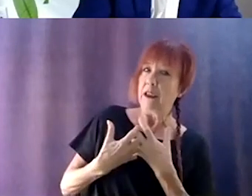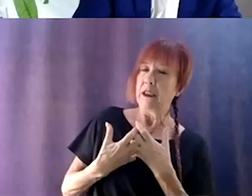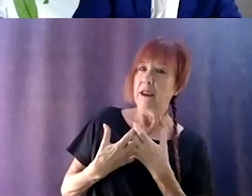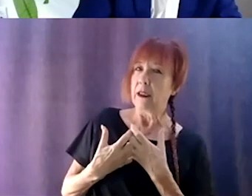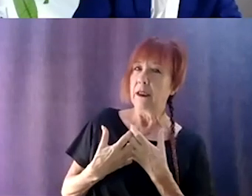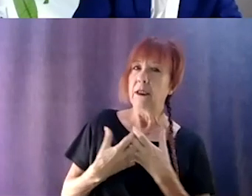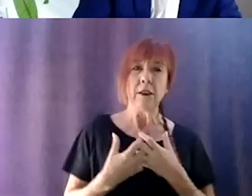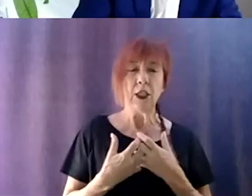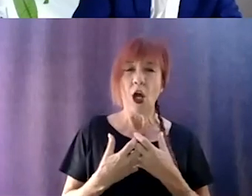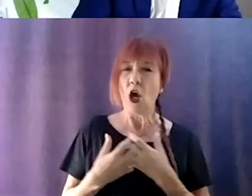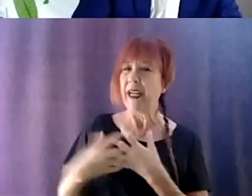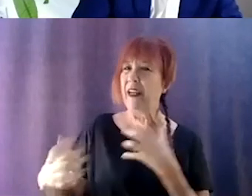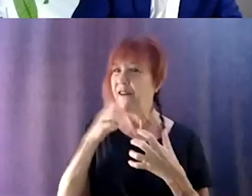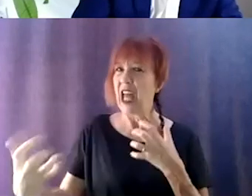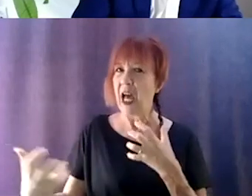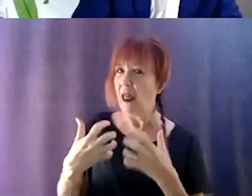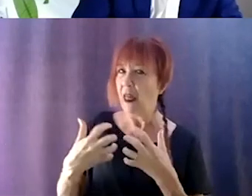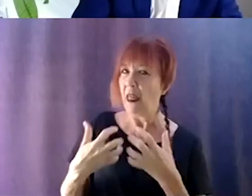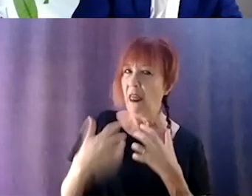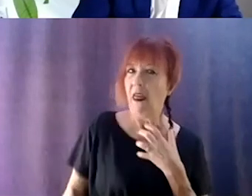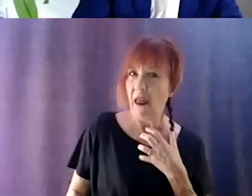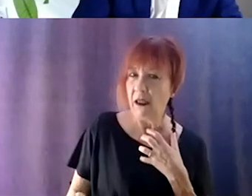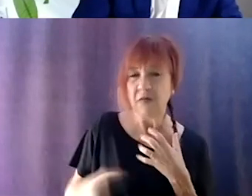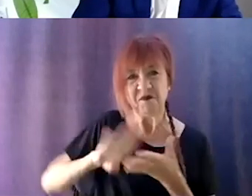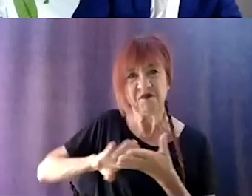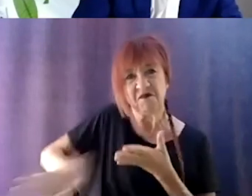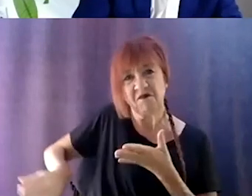Yeah, absolutely. Brian, you have done a lot of